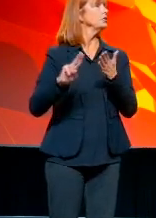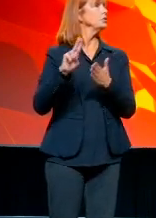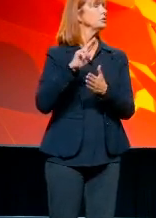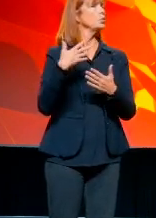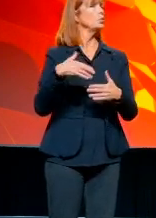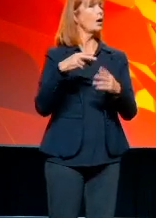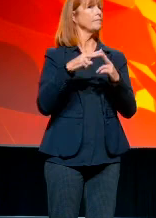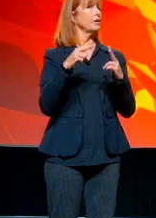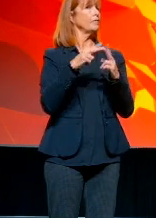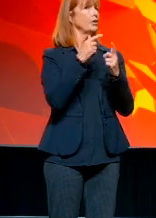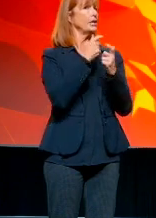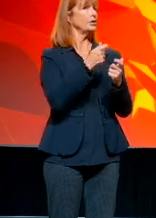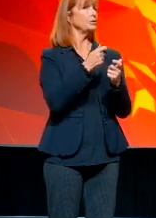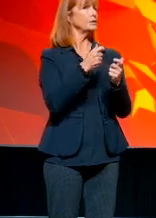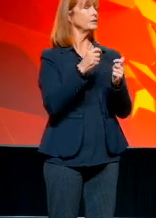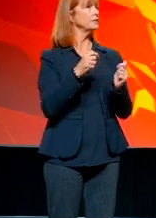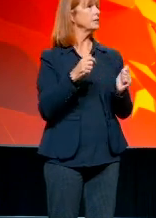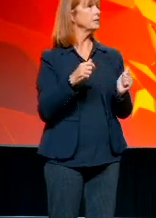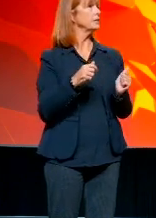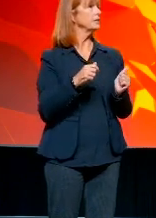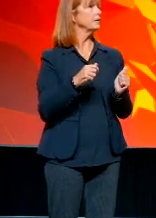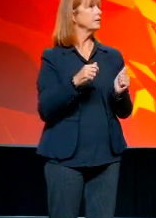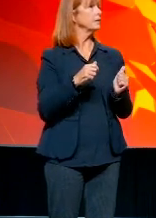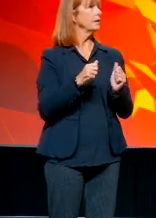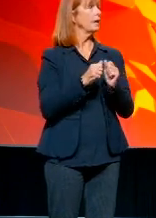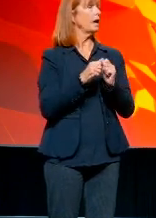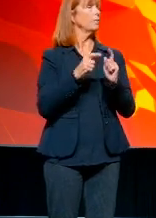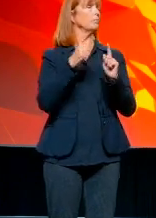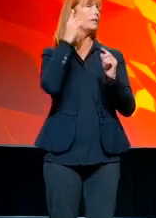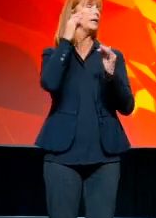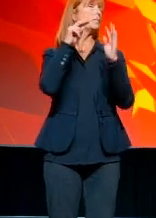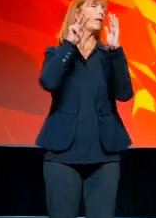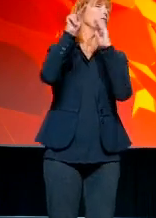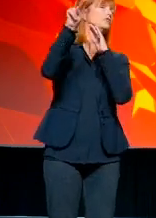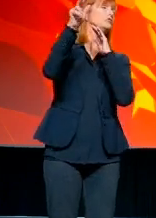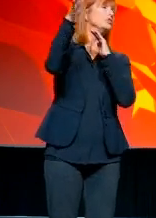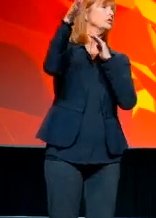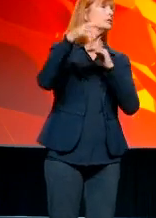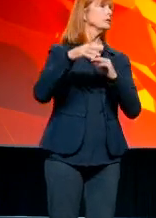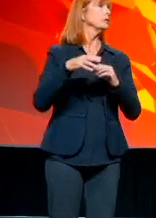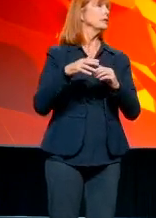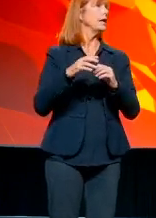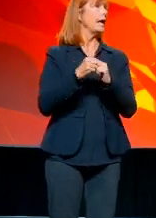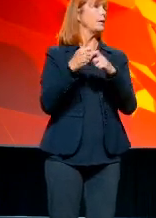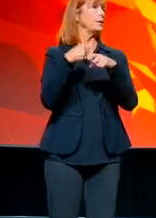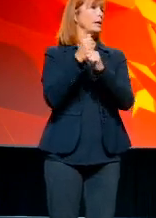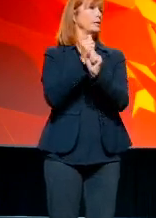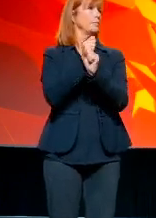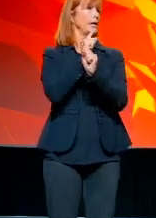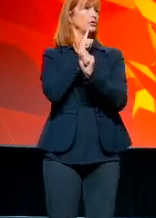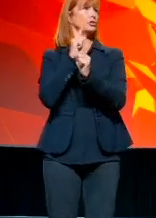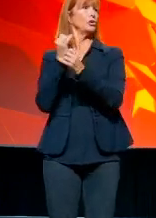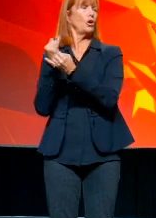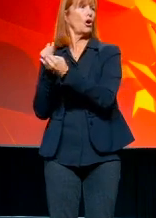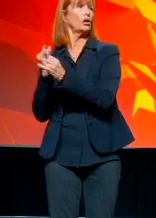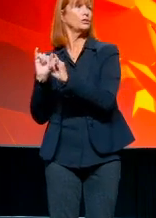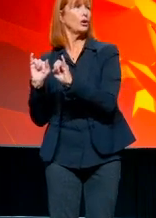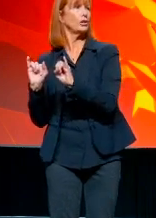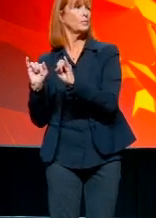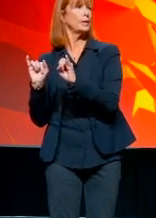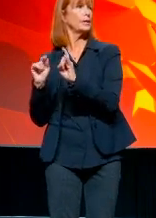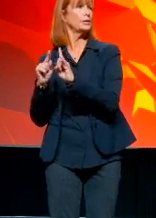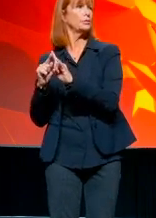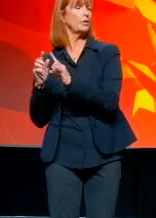interested in, so this is a very forward-thinking question, how we can ensure that autonomous agents, be them robots